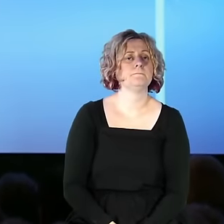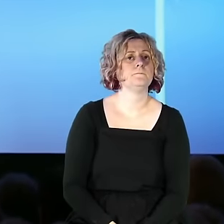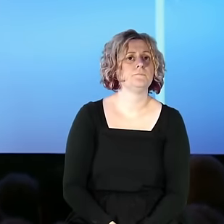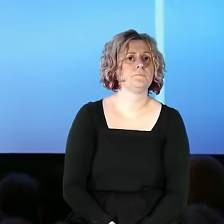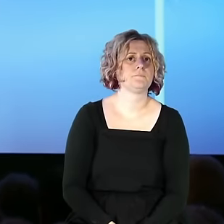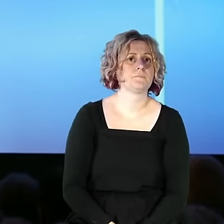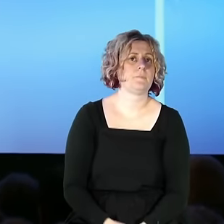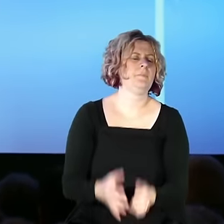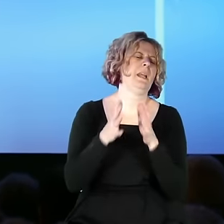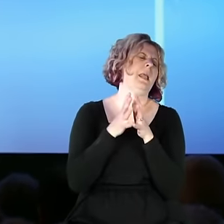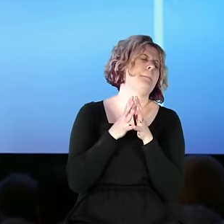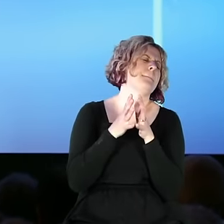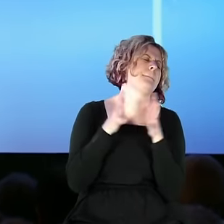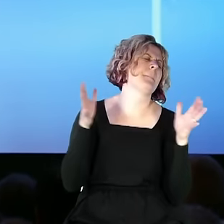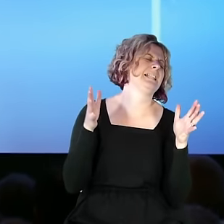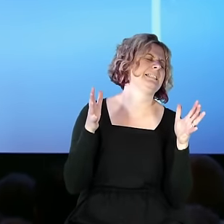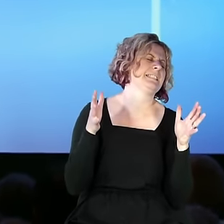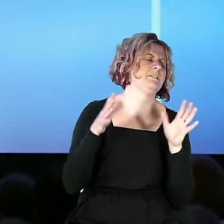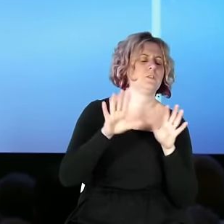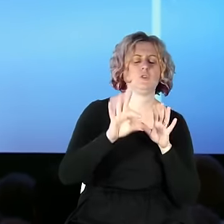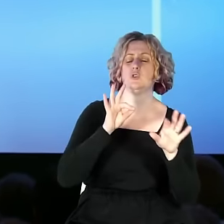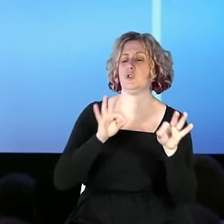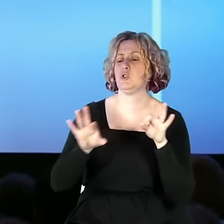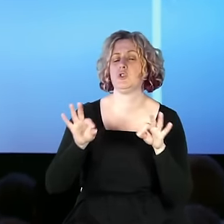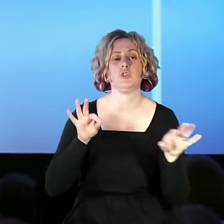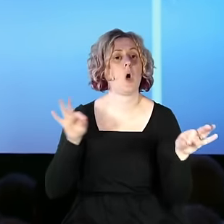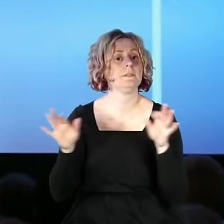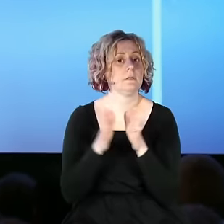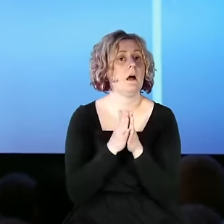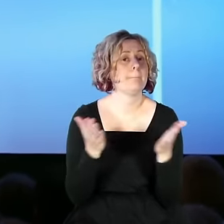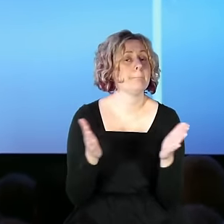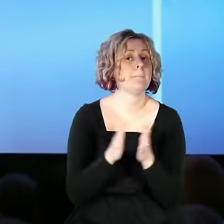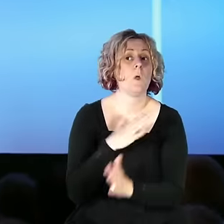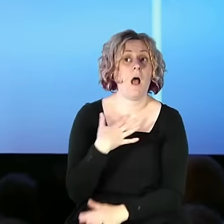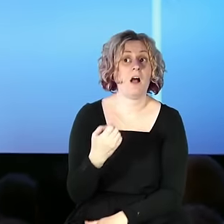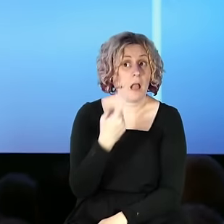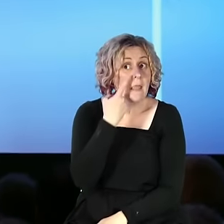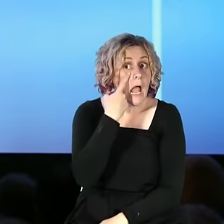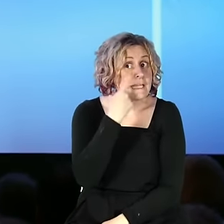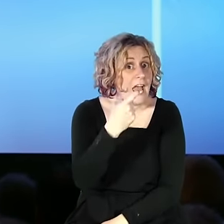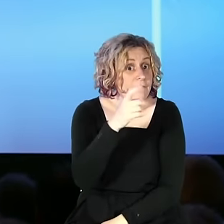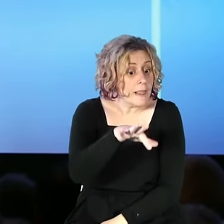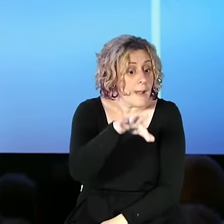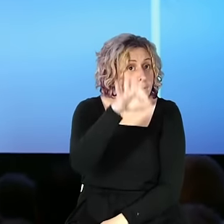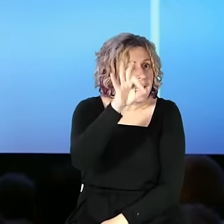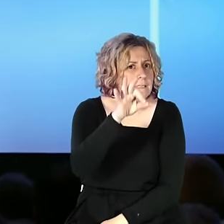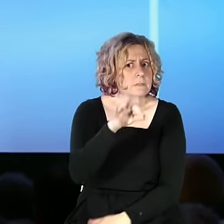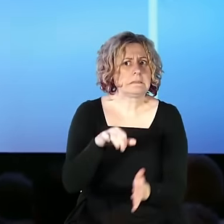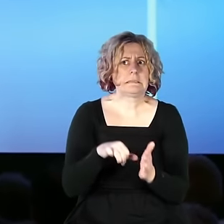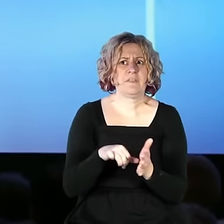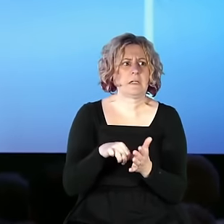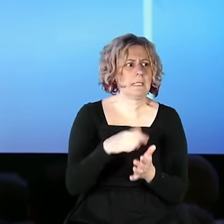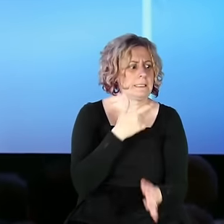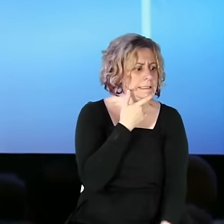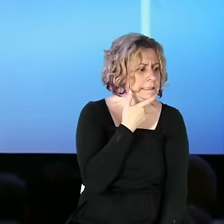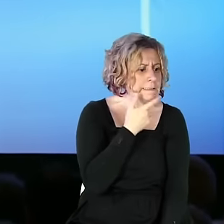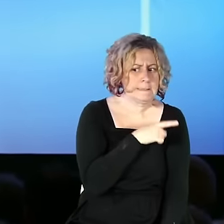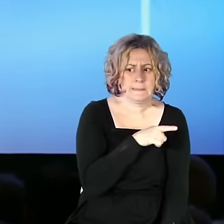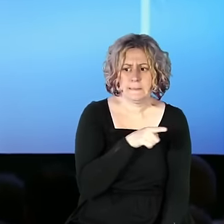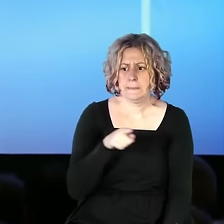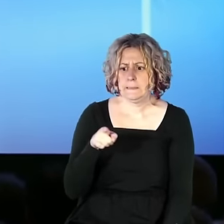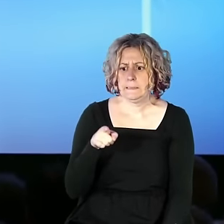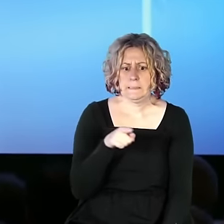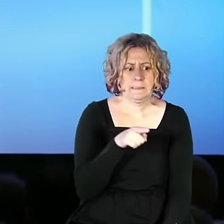a massive selection, and as I say, they're carefully picked, but it can be hard to know, well, what do you go for? And so this year, what we've